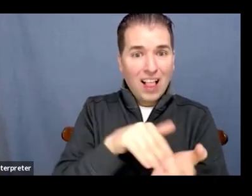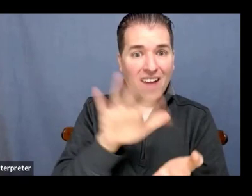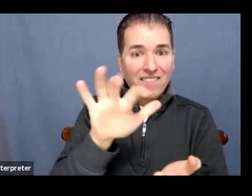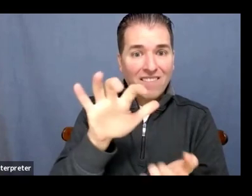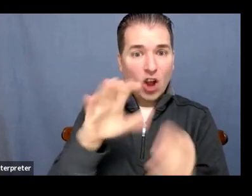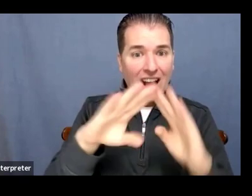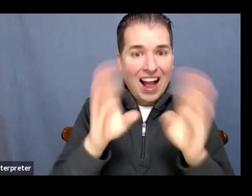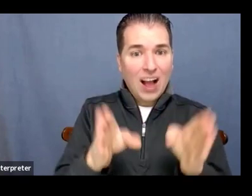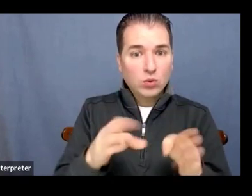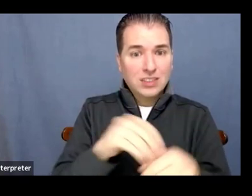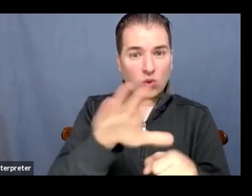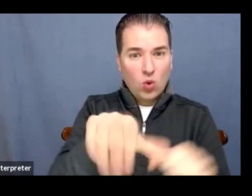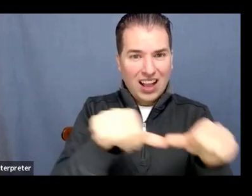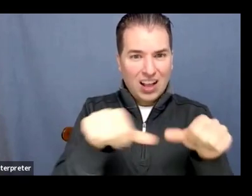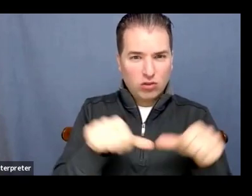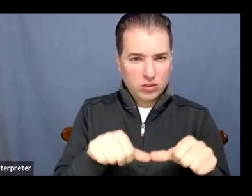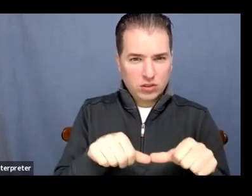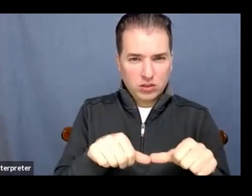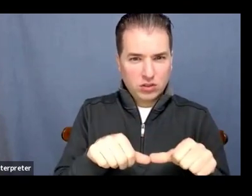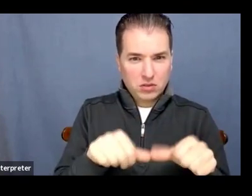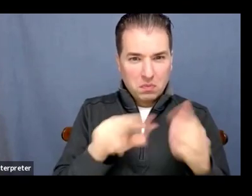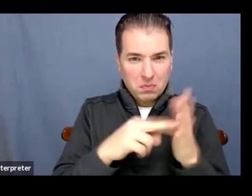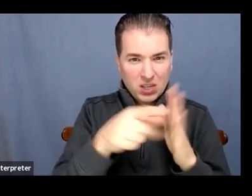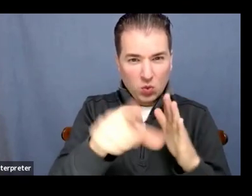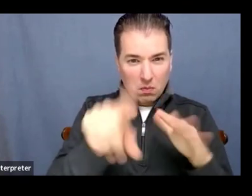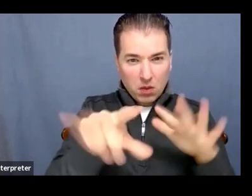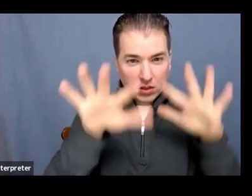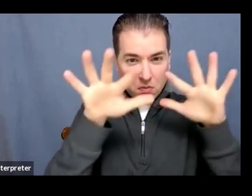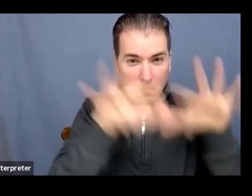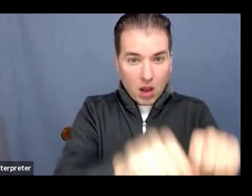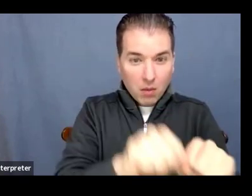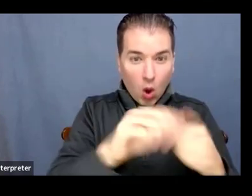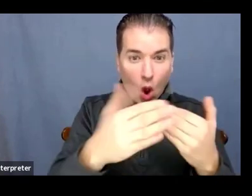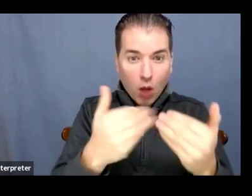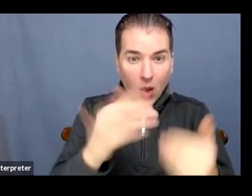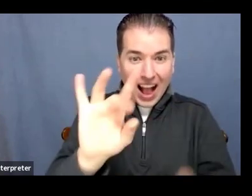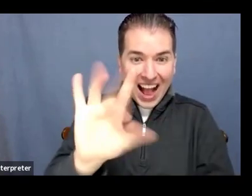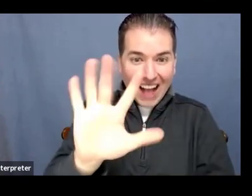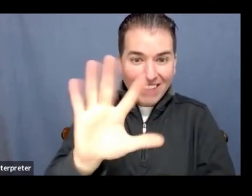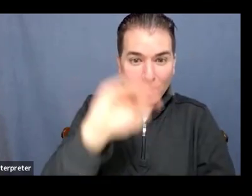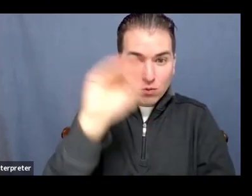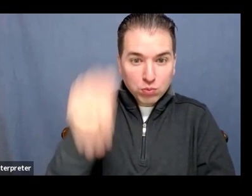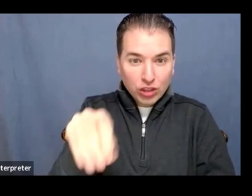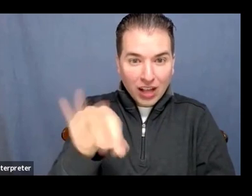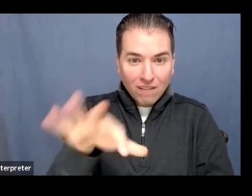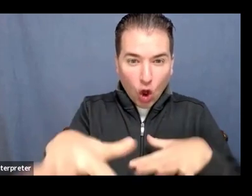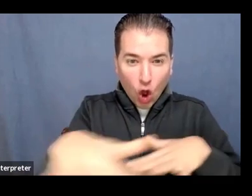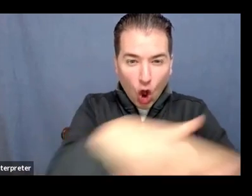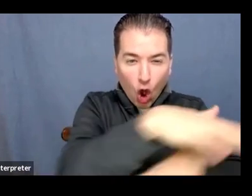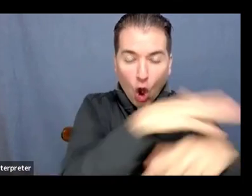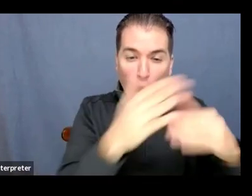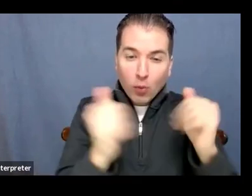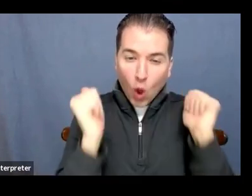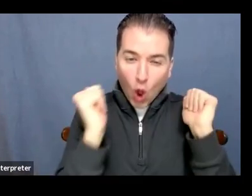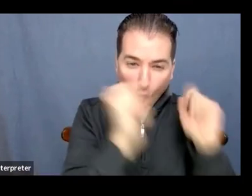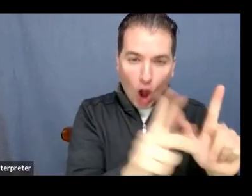households, that means I would need roughly 85% of the market. So in reality, I would